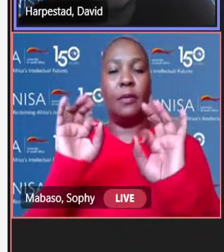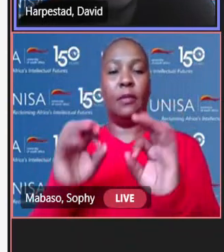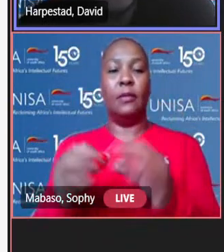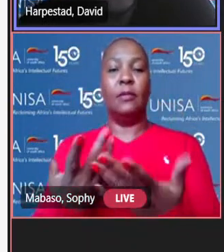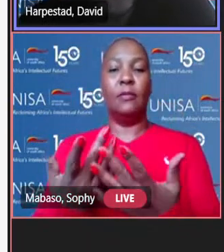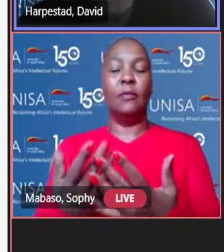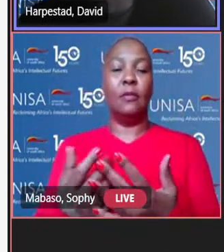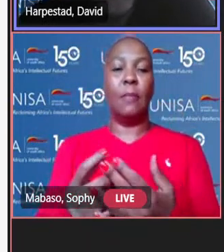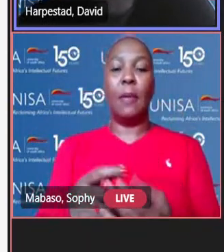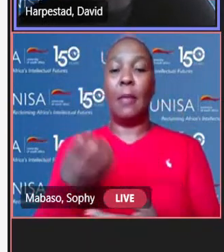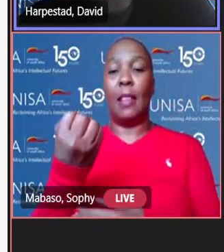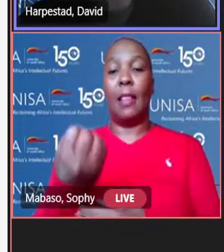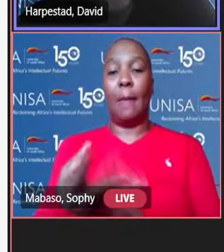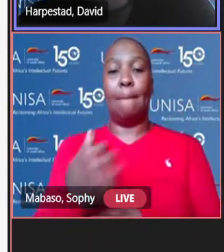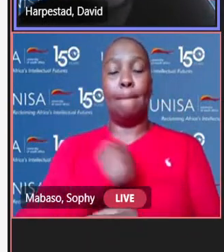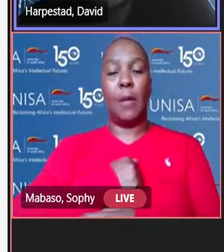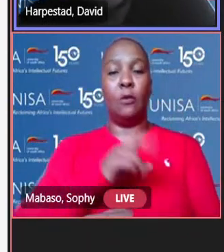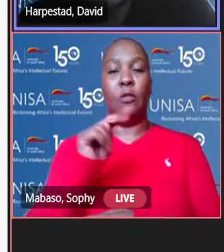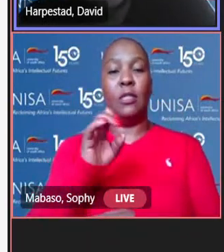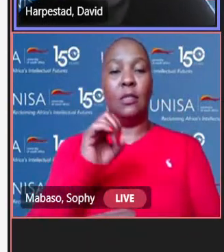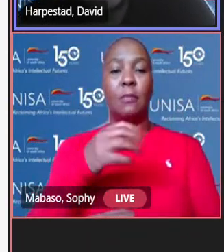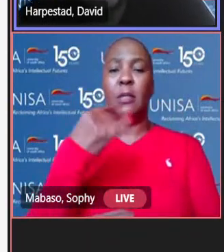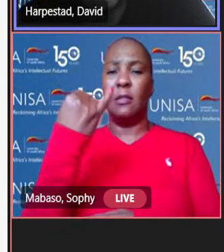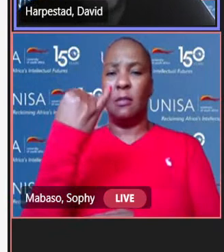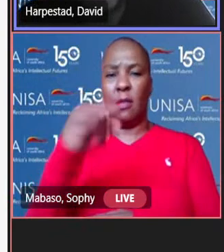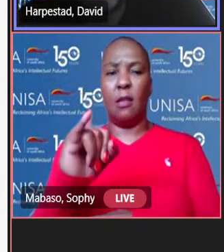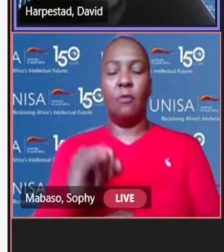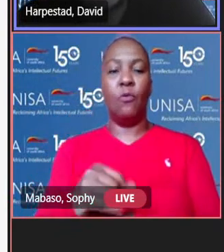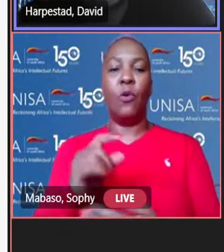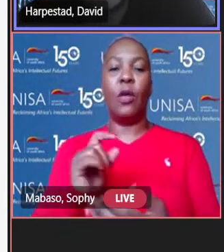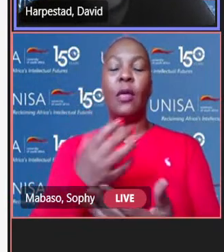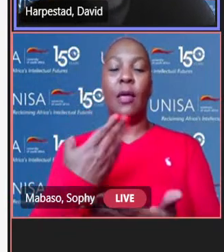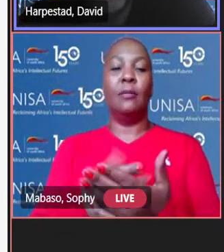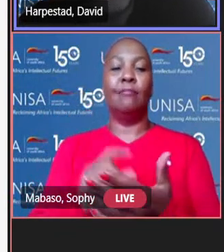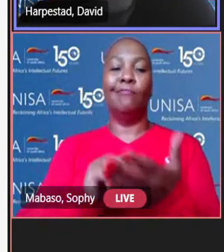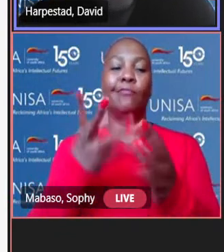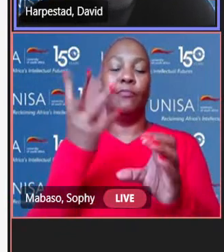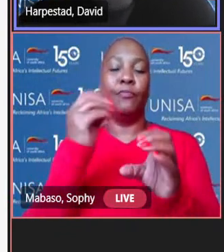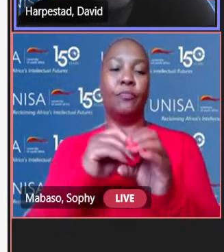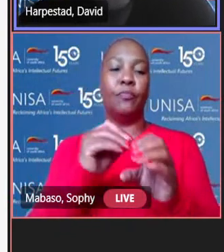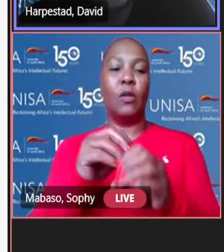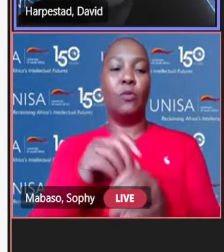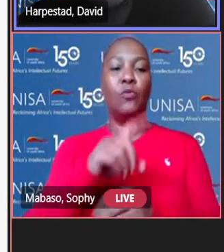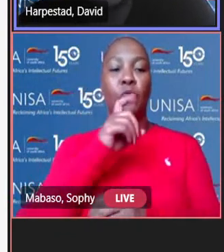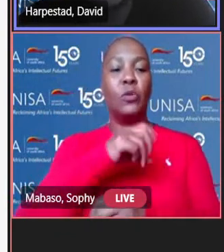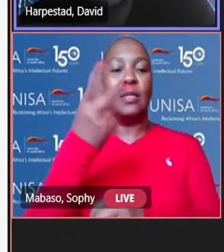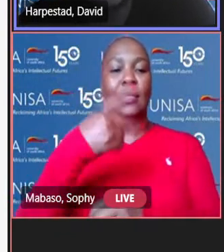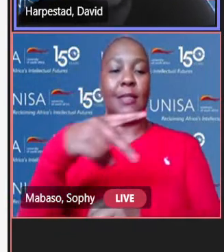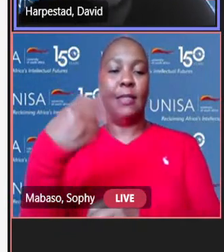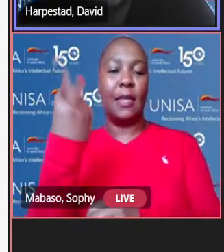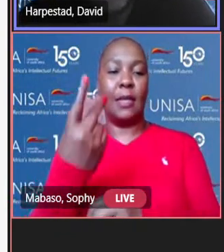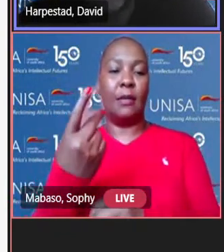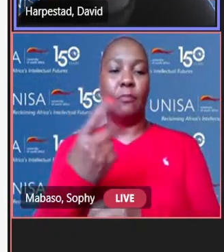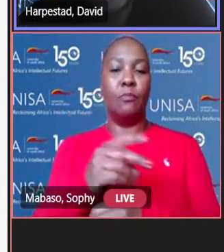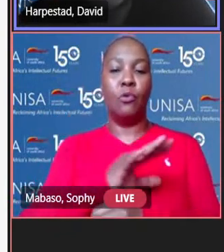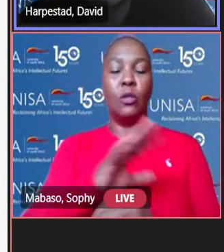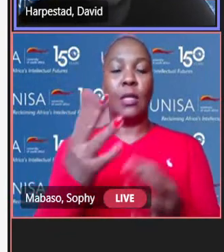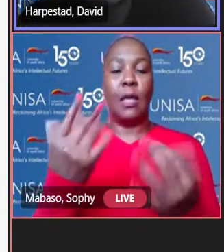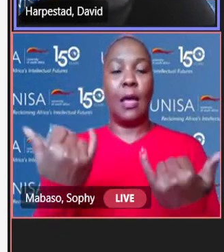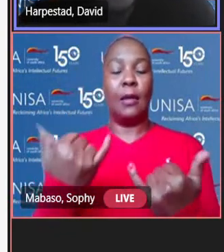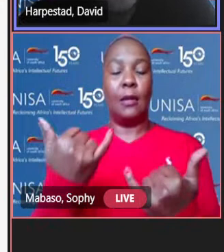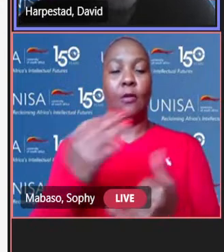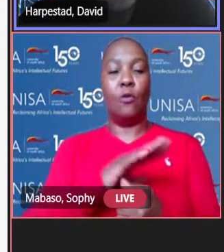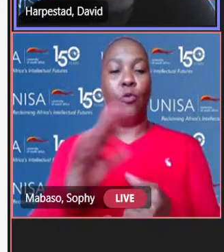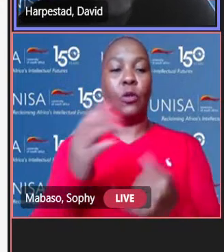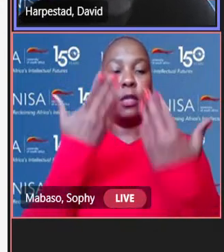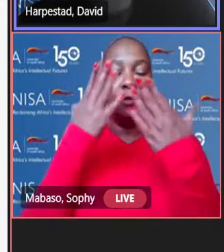haven't claimed My Unisa yet, you can still log in, but then you just use the second option, which says you're currently not a student. It's not a big train